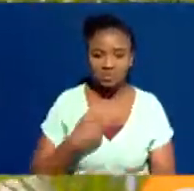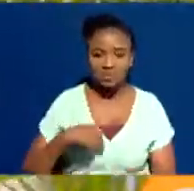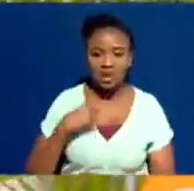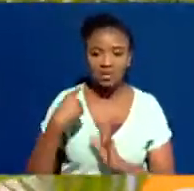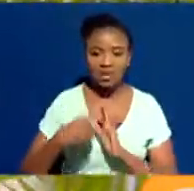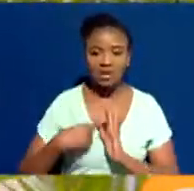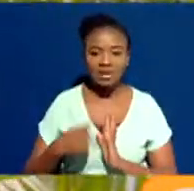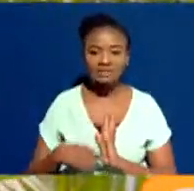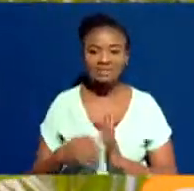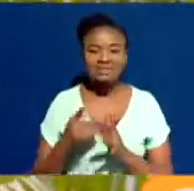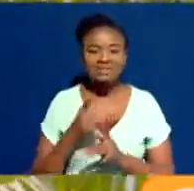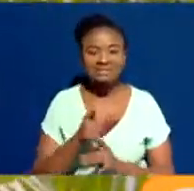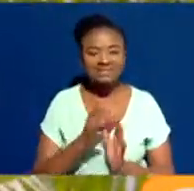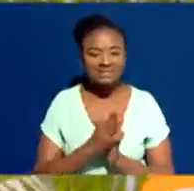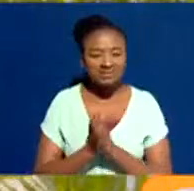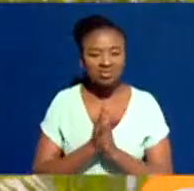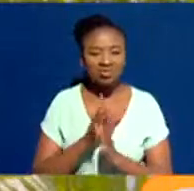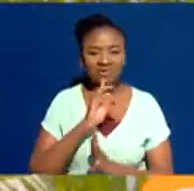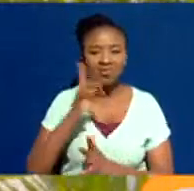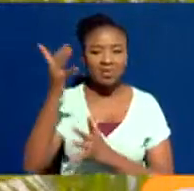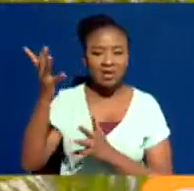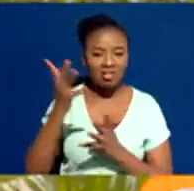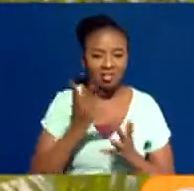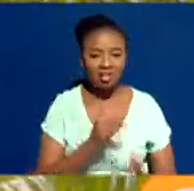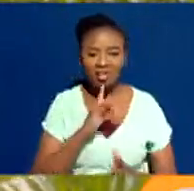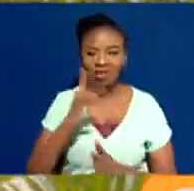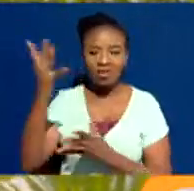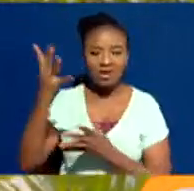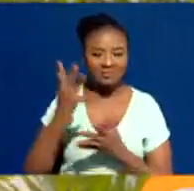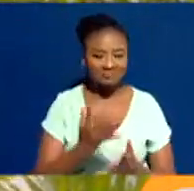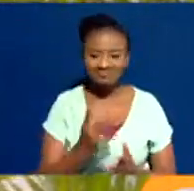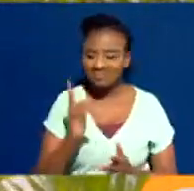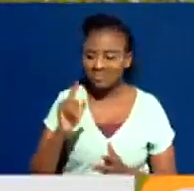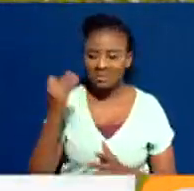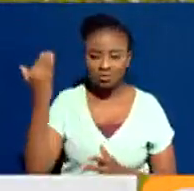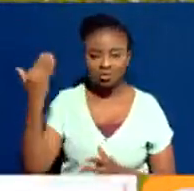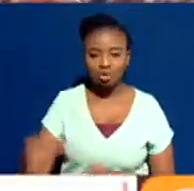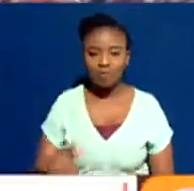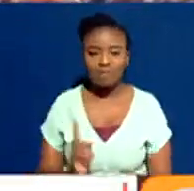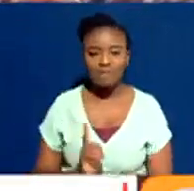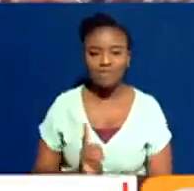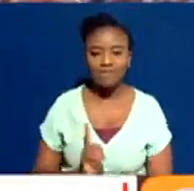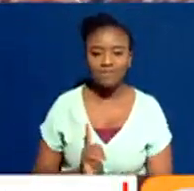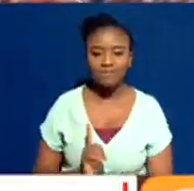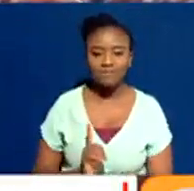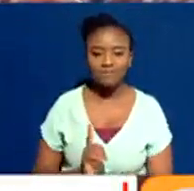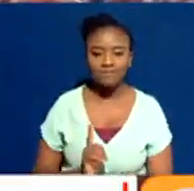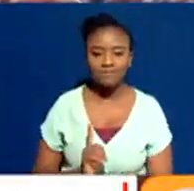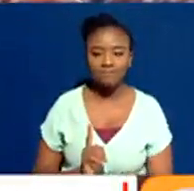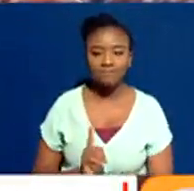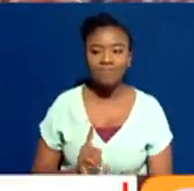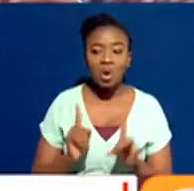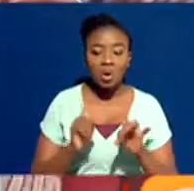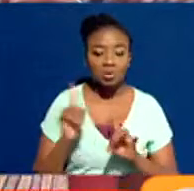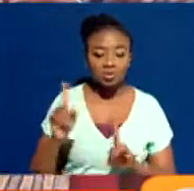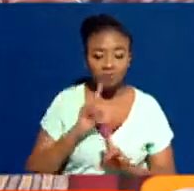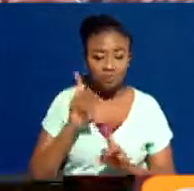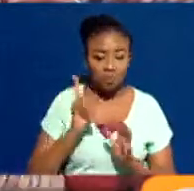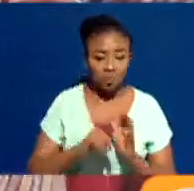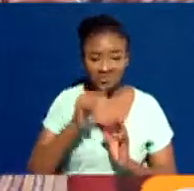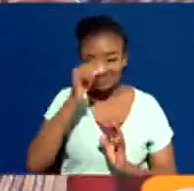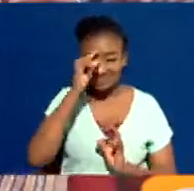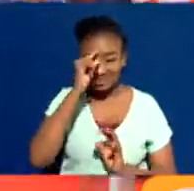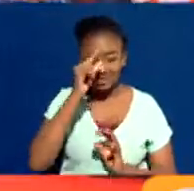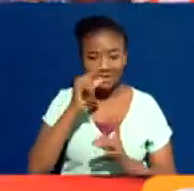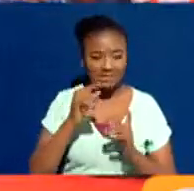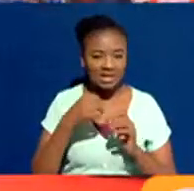ya importation ya vile vitu tunaweza kutoka nje lazima ikome na ikome mara moja. The head of state telling the gathering that 16